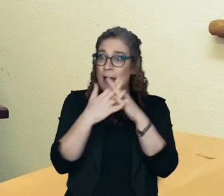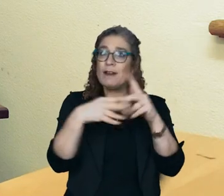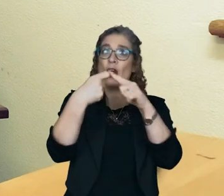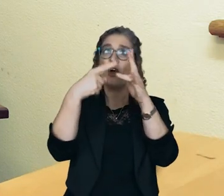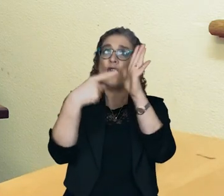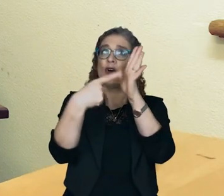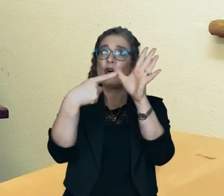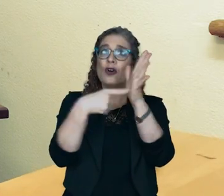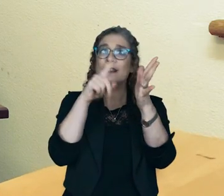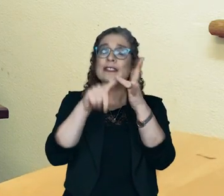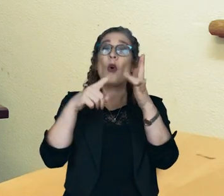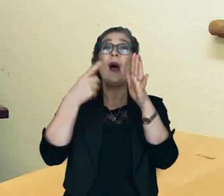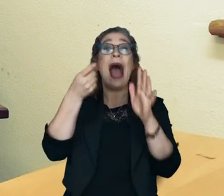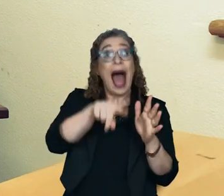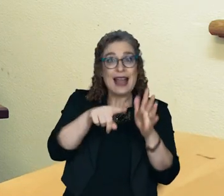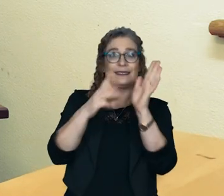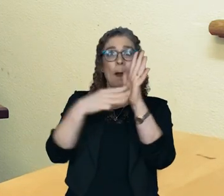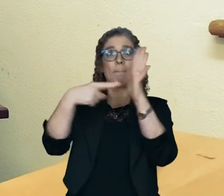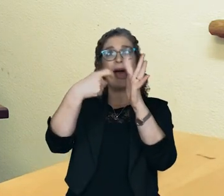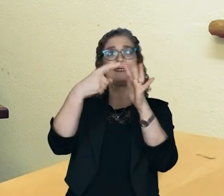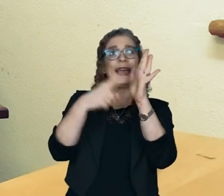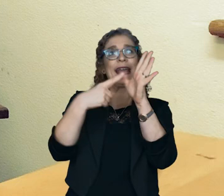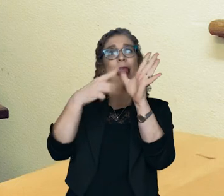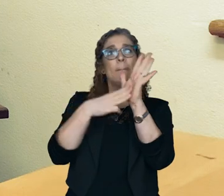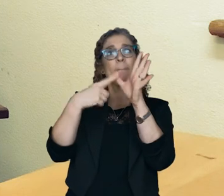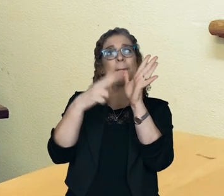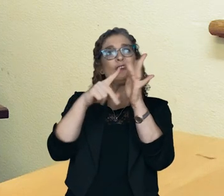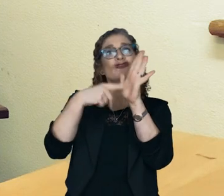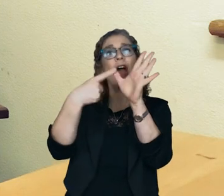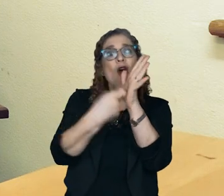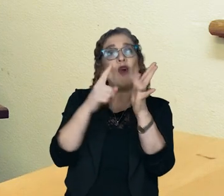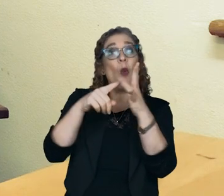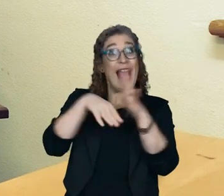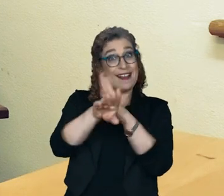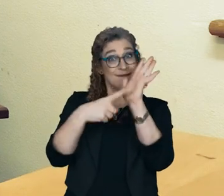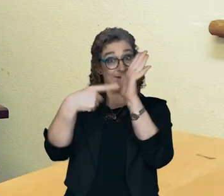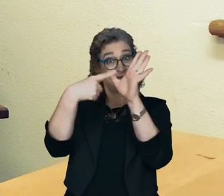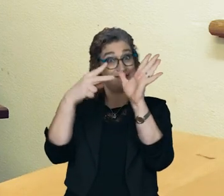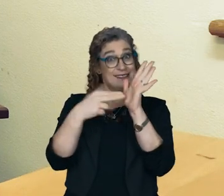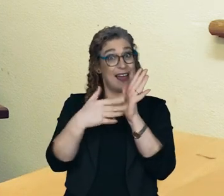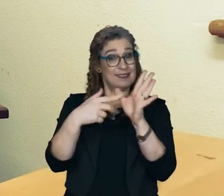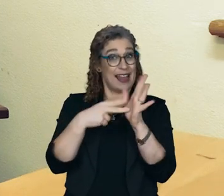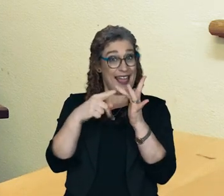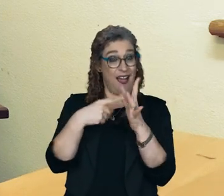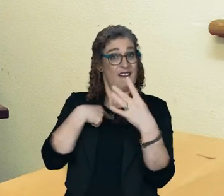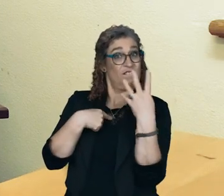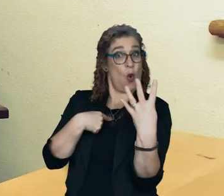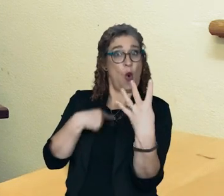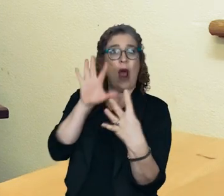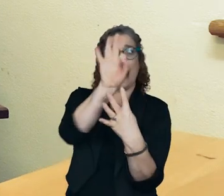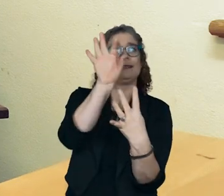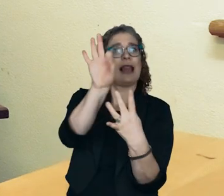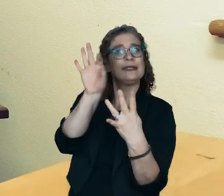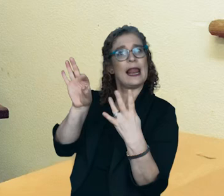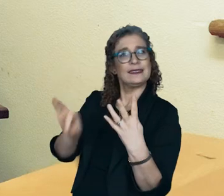Katato and Mount Kilimanjaro in Tanzania. And these links have been established for many years. And I think there are three bases